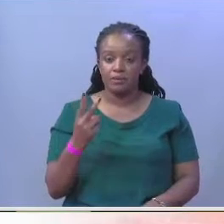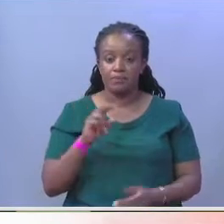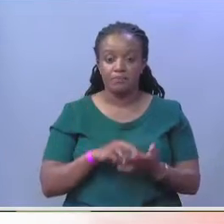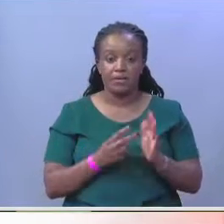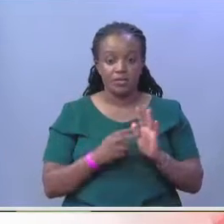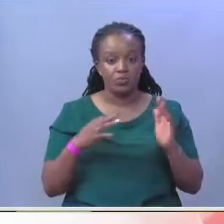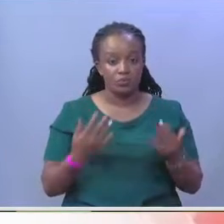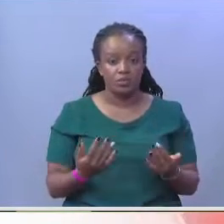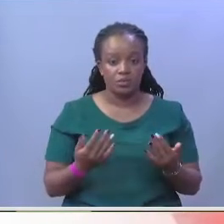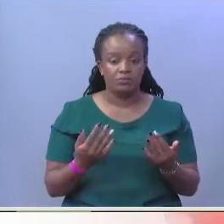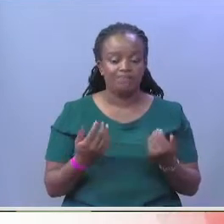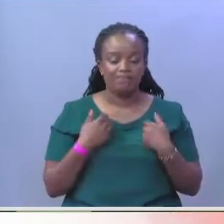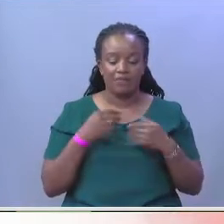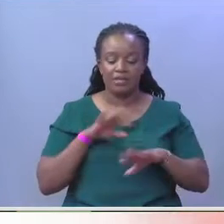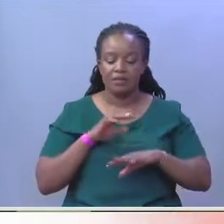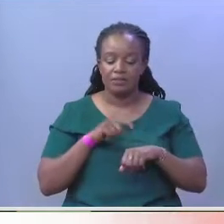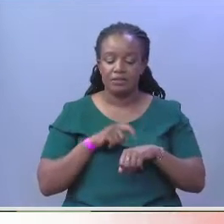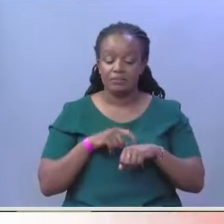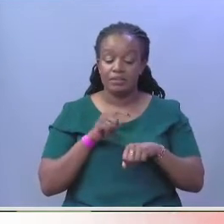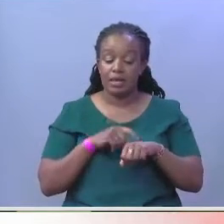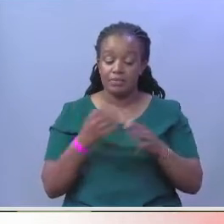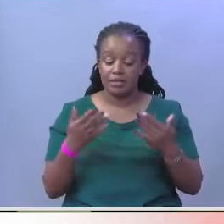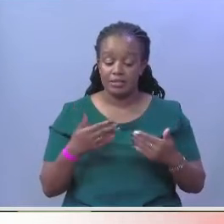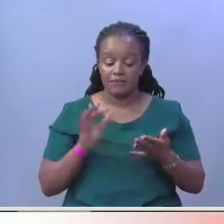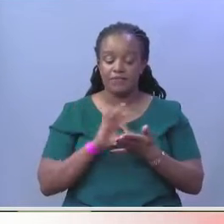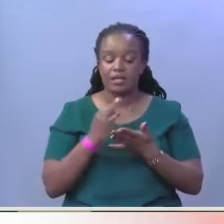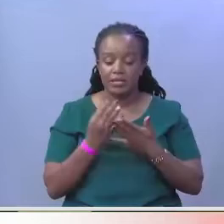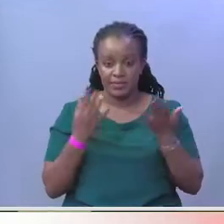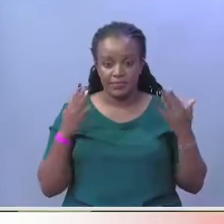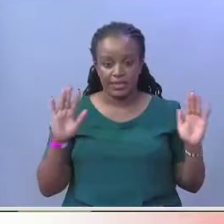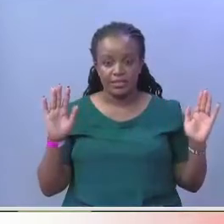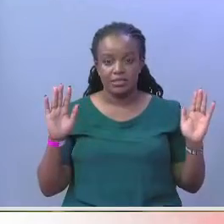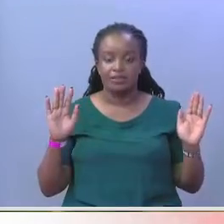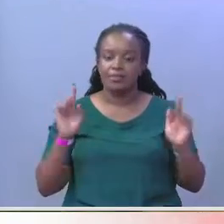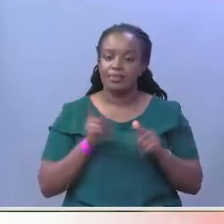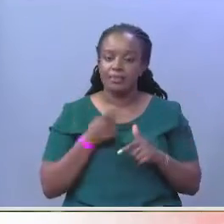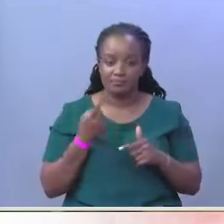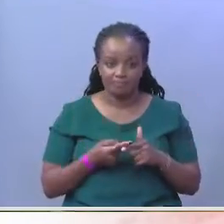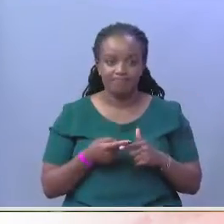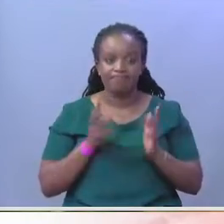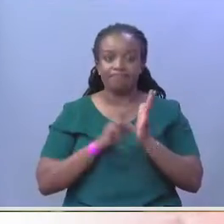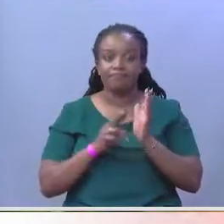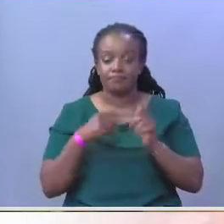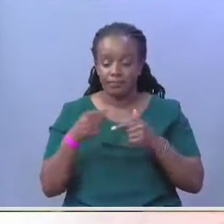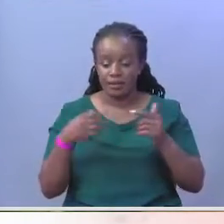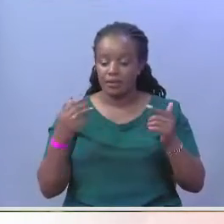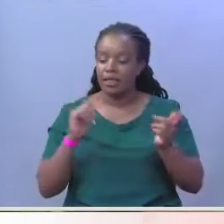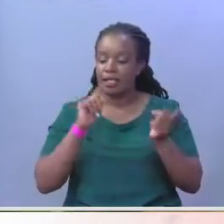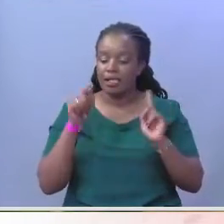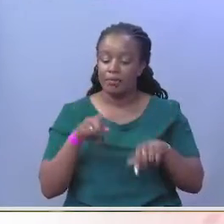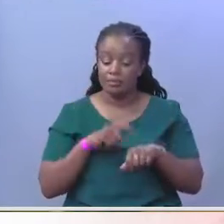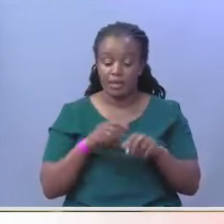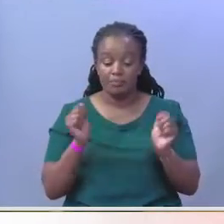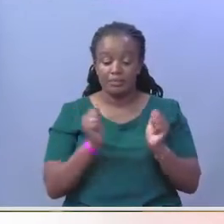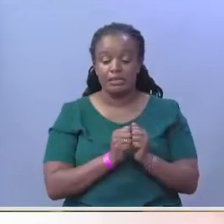and once they get the funding, they can carry on with the registration until the end of February. When they come at 10 a.m. and leave at